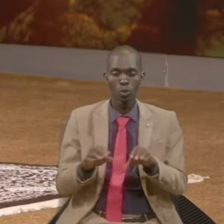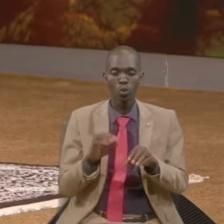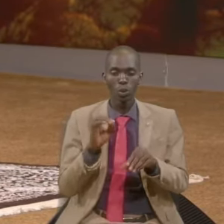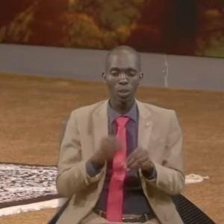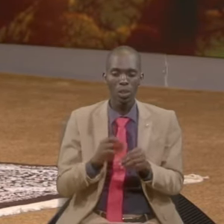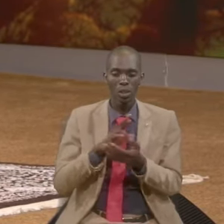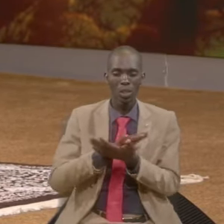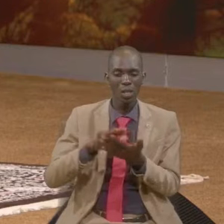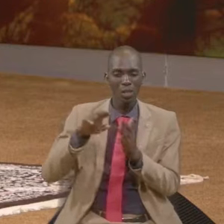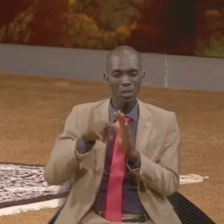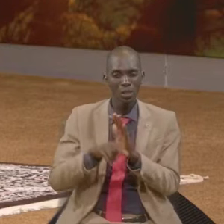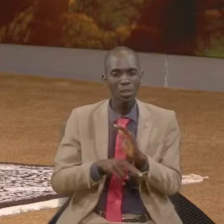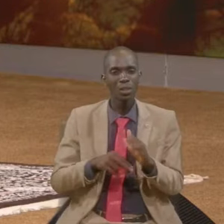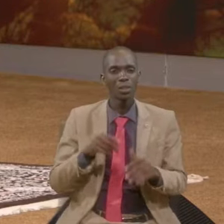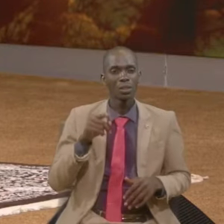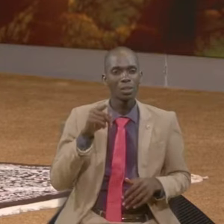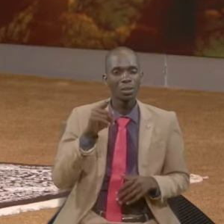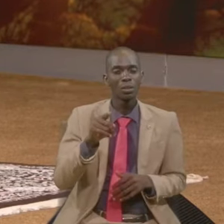righteousness.